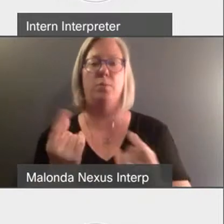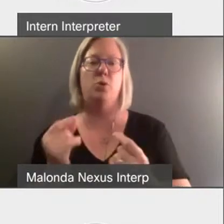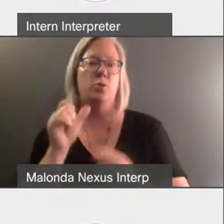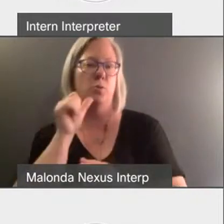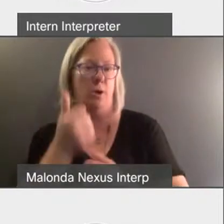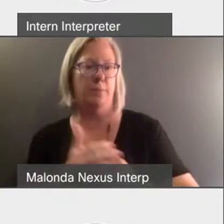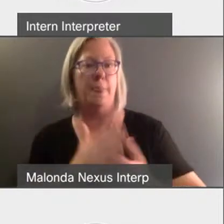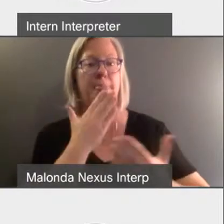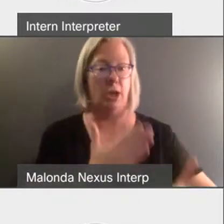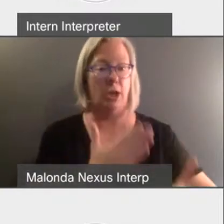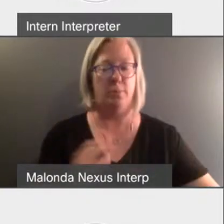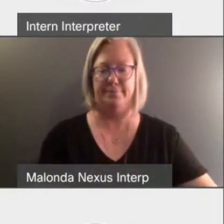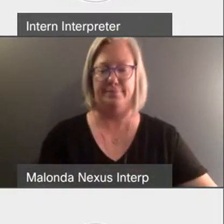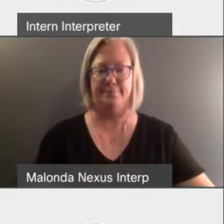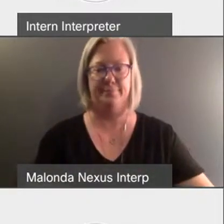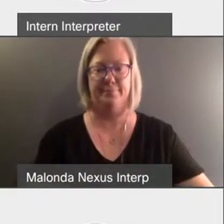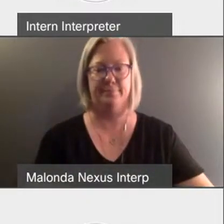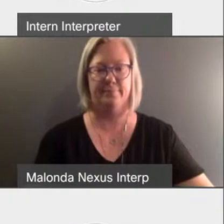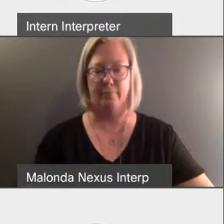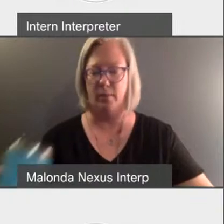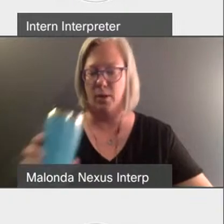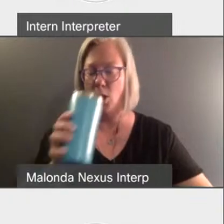Thank you.